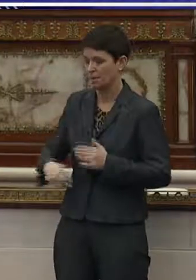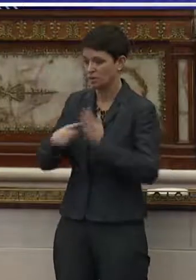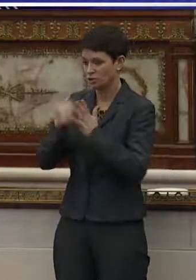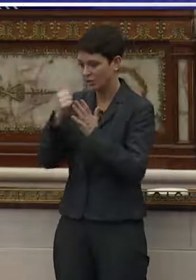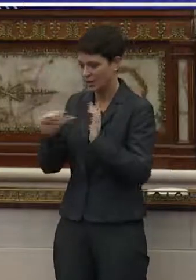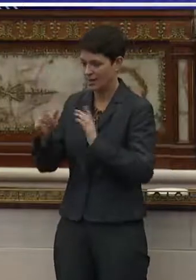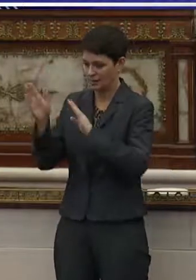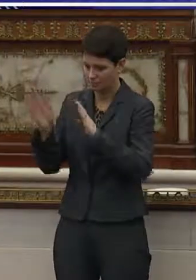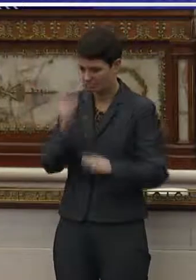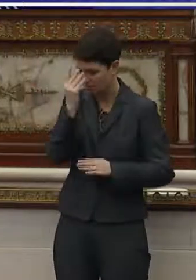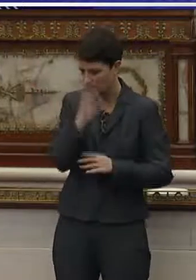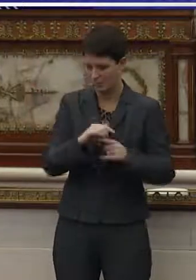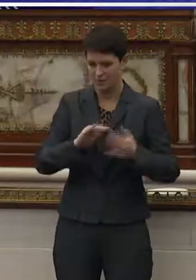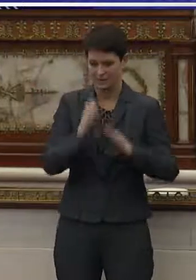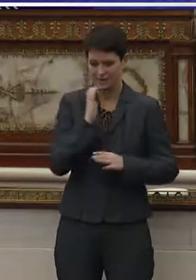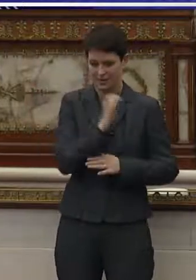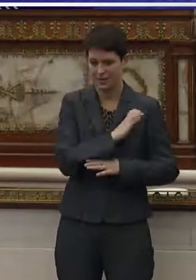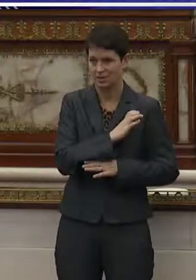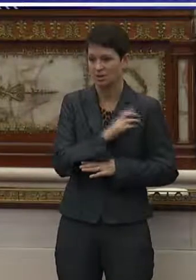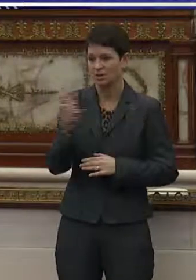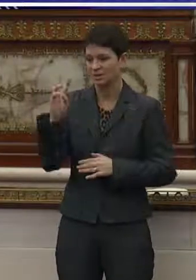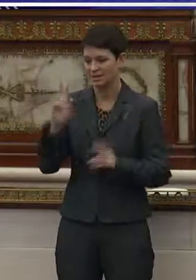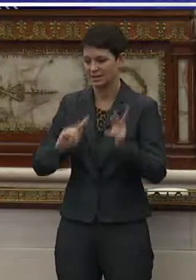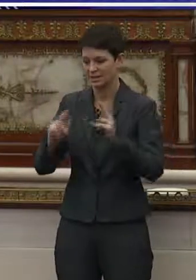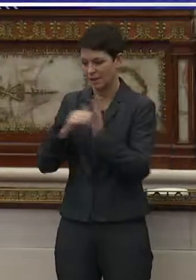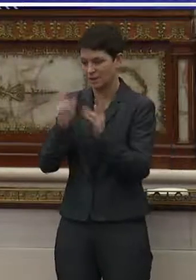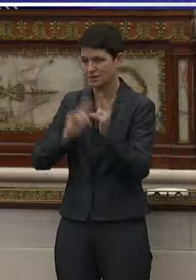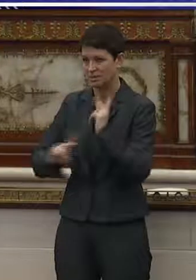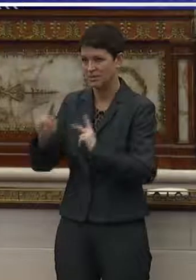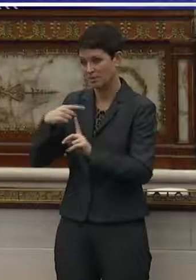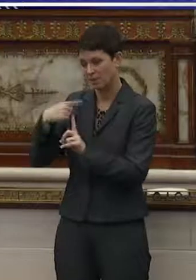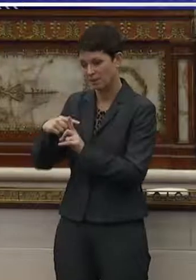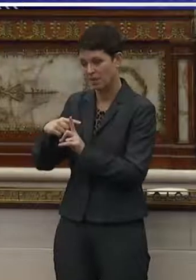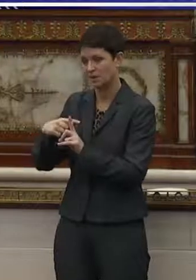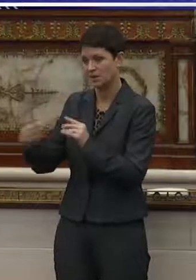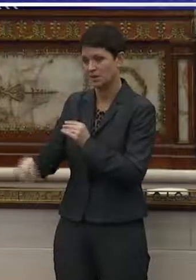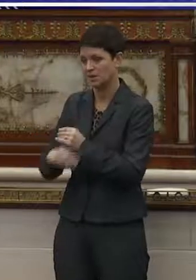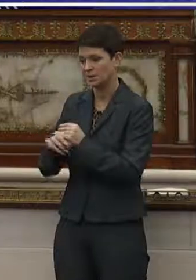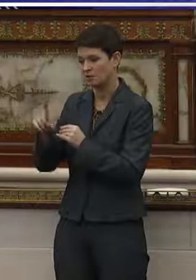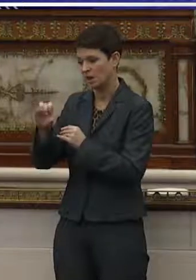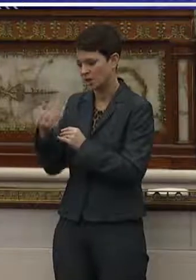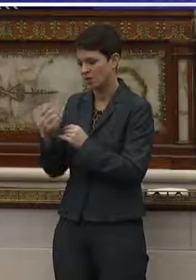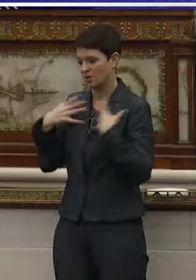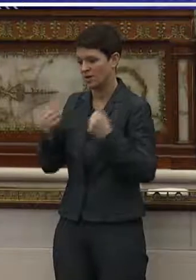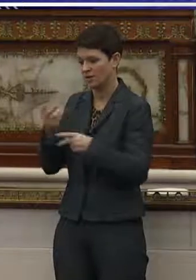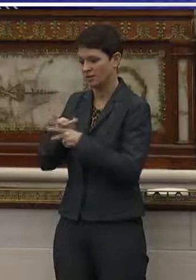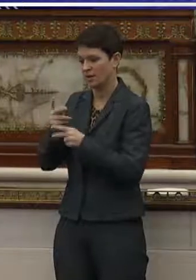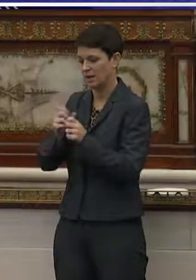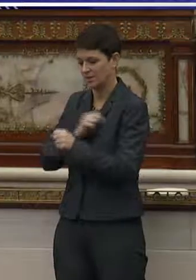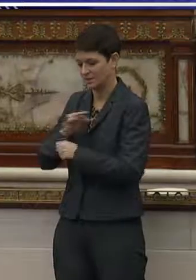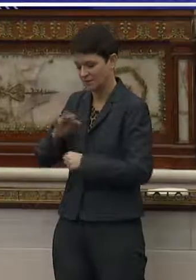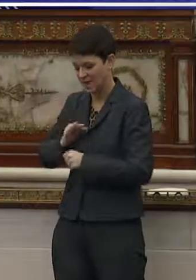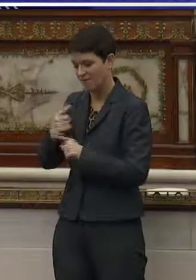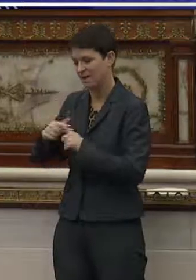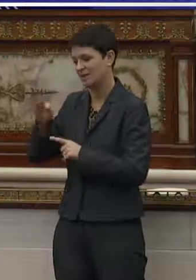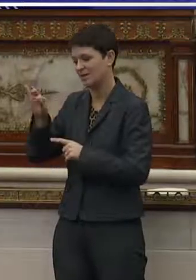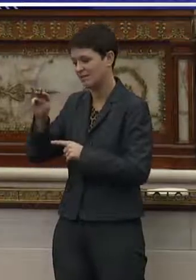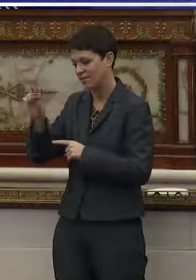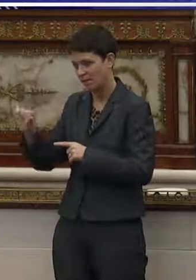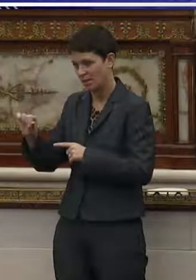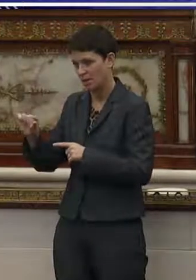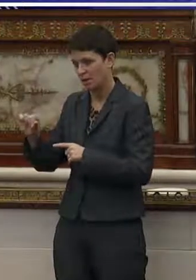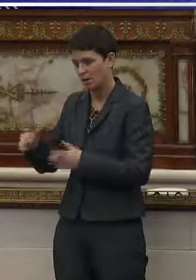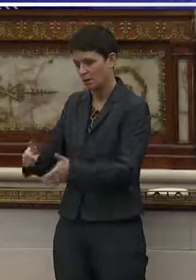City Council for moving 6,000 people, plus the additional hundreds of healthcare personnel and FEMA